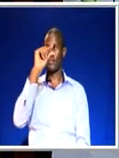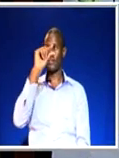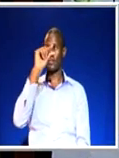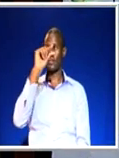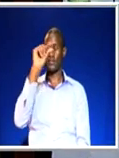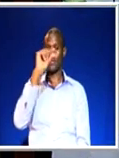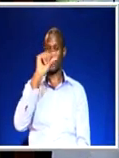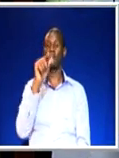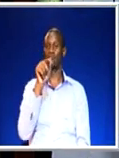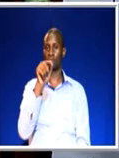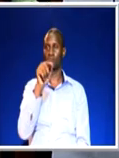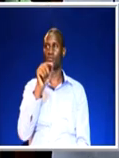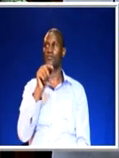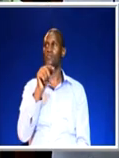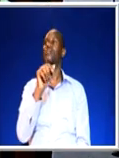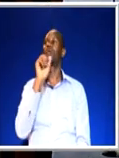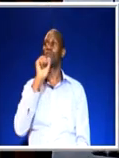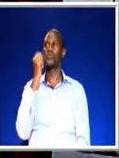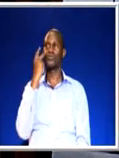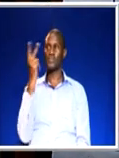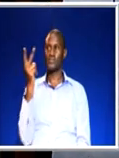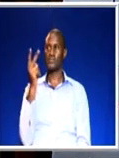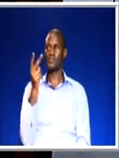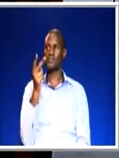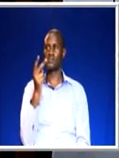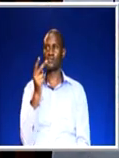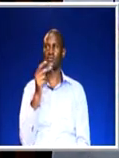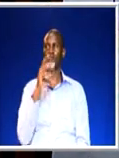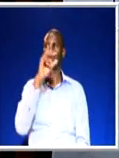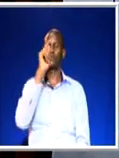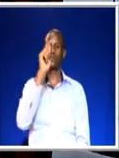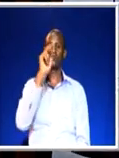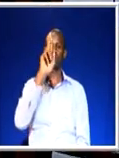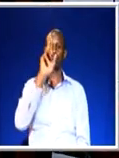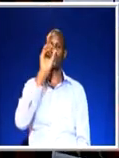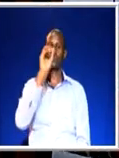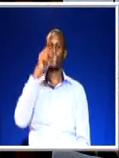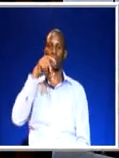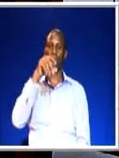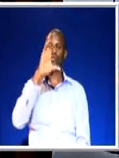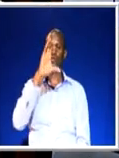is the Tropic of Cancer. You are able to see it. It's an imaginary line.